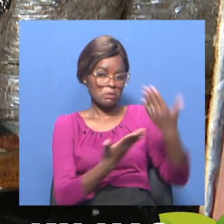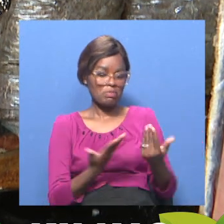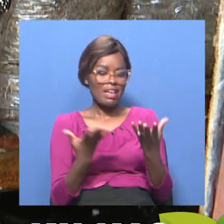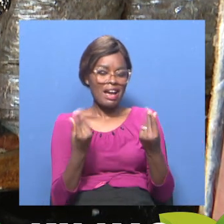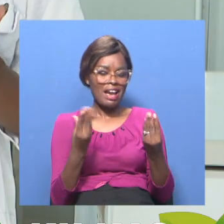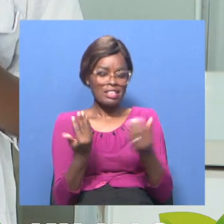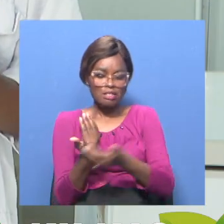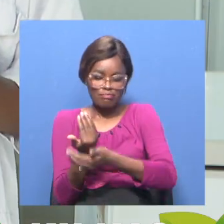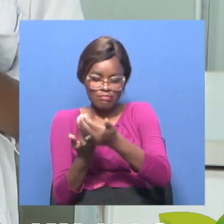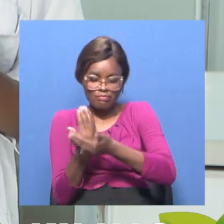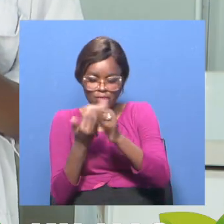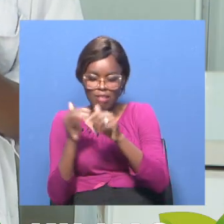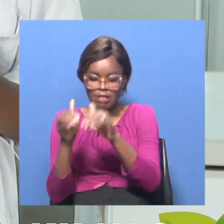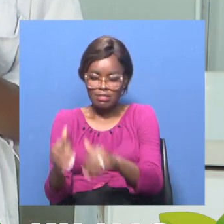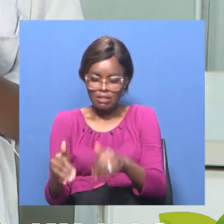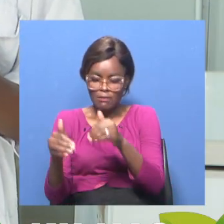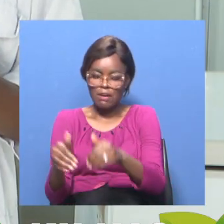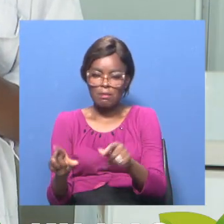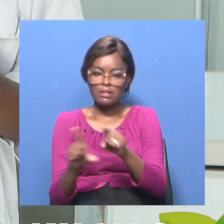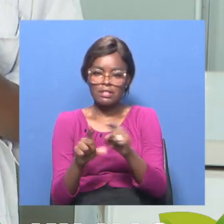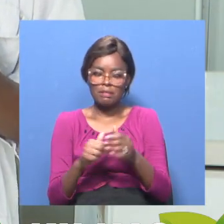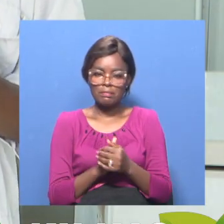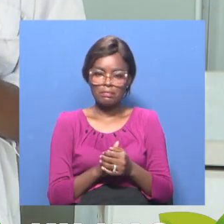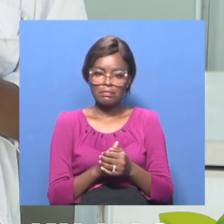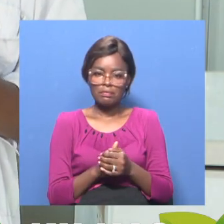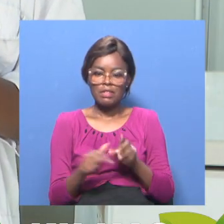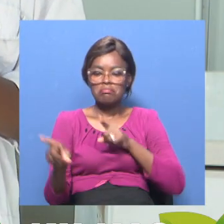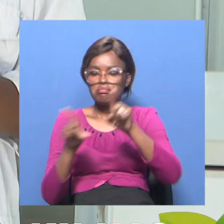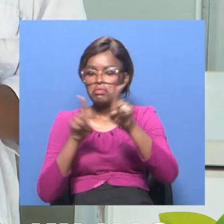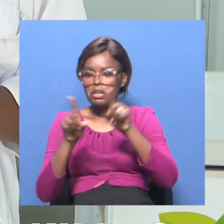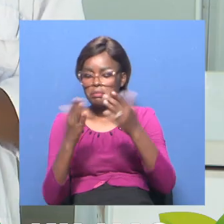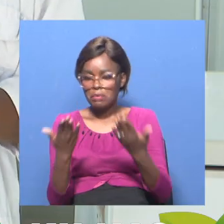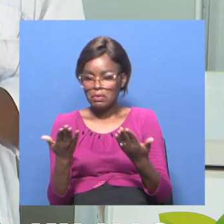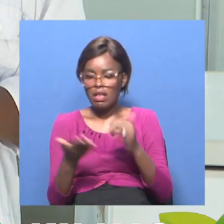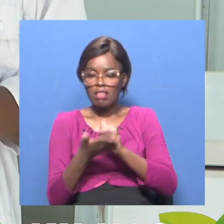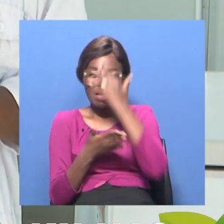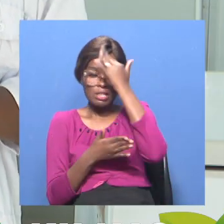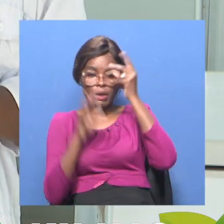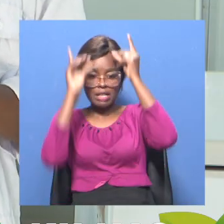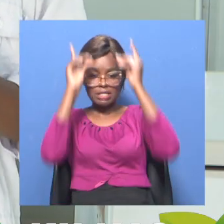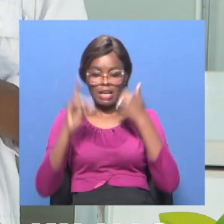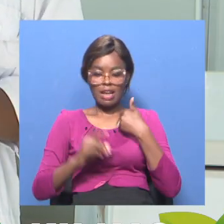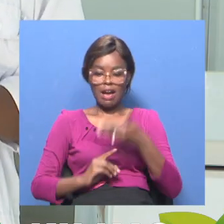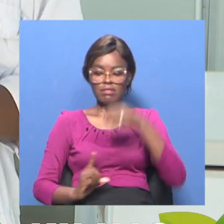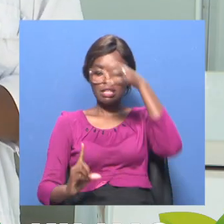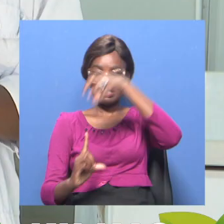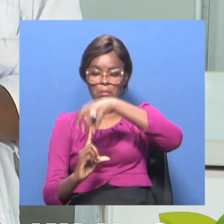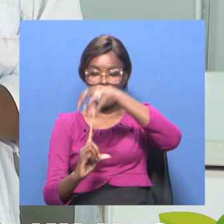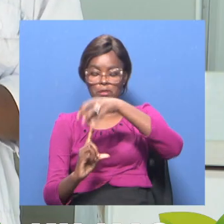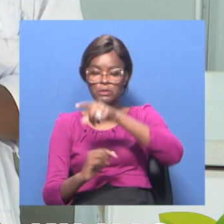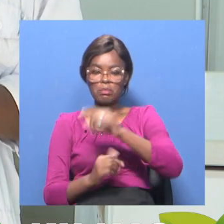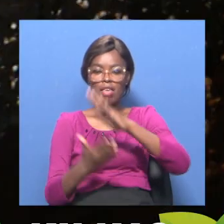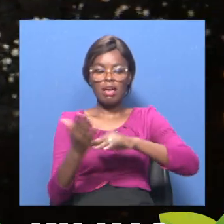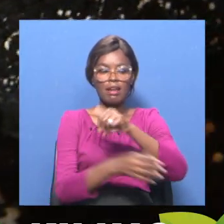to maintain them on farm and also maybe transport. So that's why we chose the white button over the many other varieties